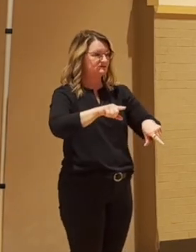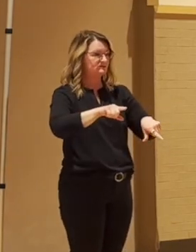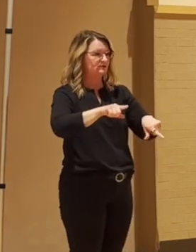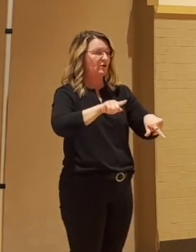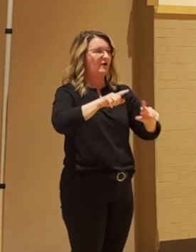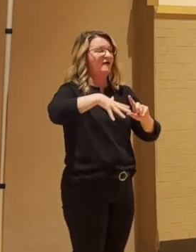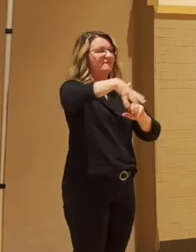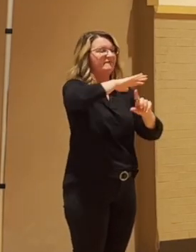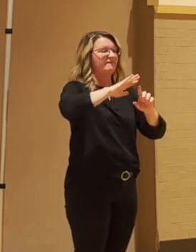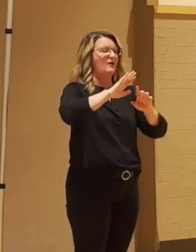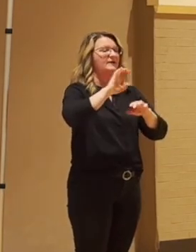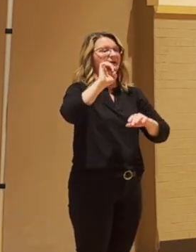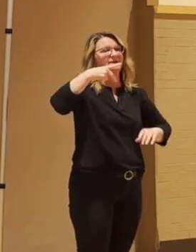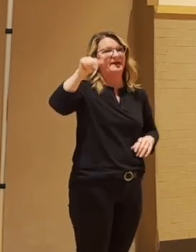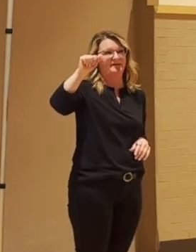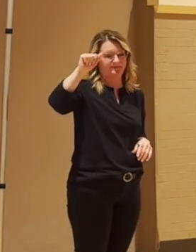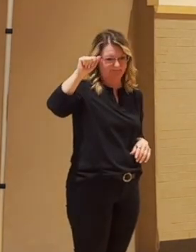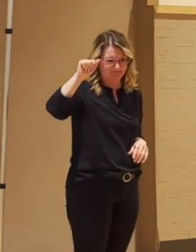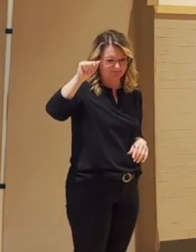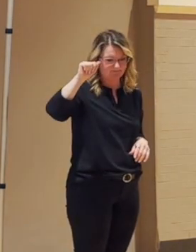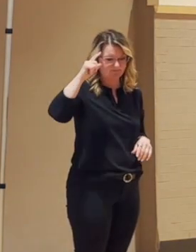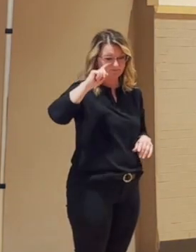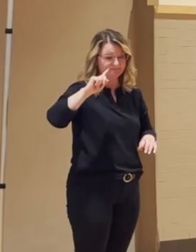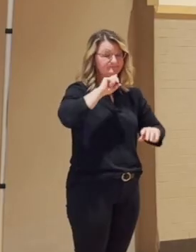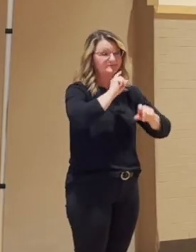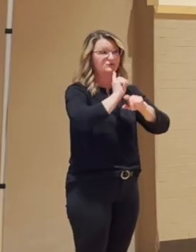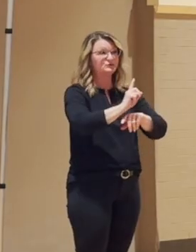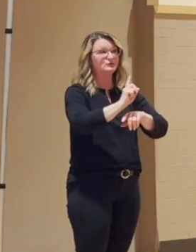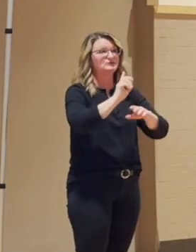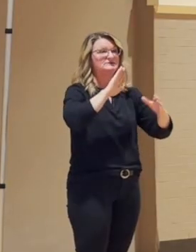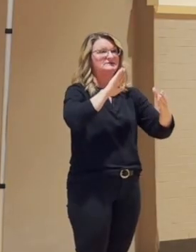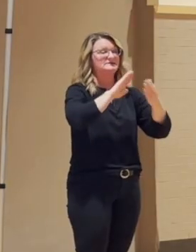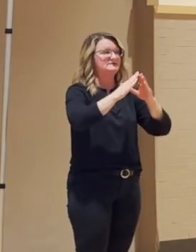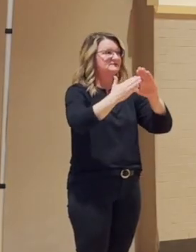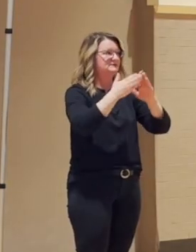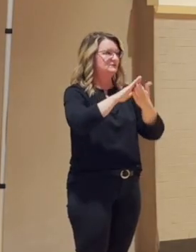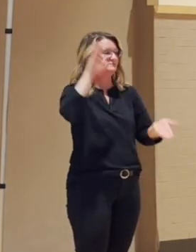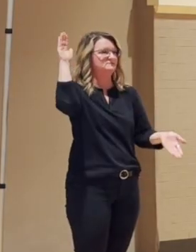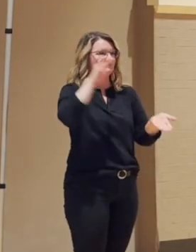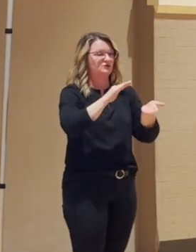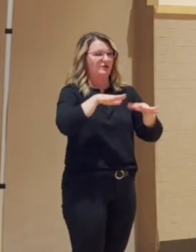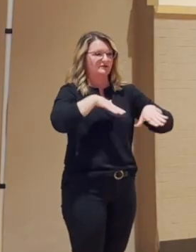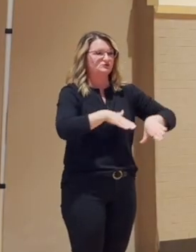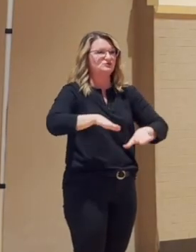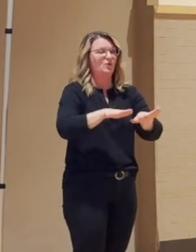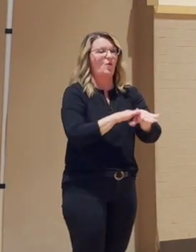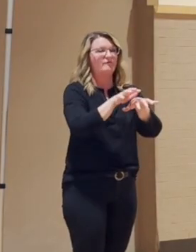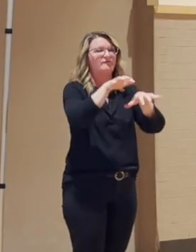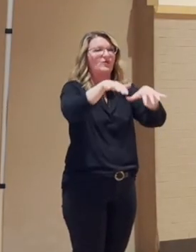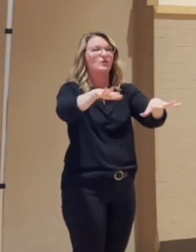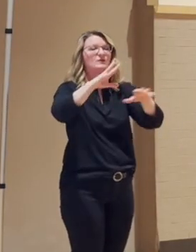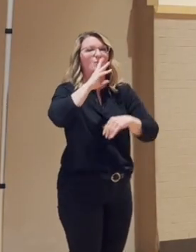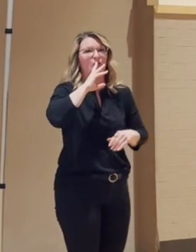Environmental Protection Agency for ensuring that the cities reduces their sewer overflows into our